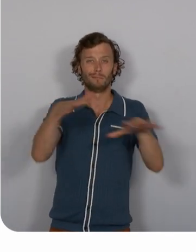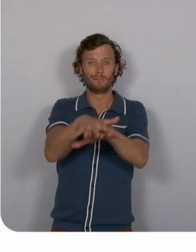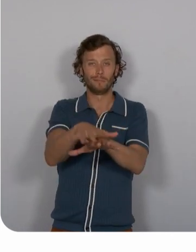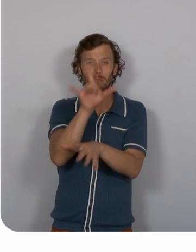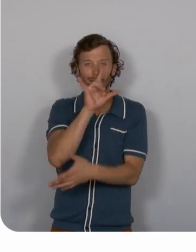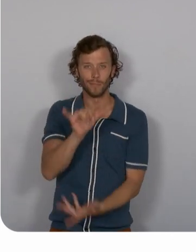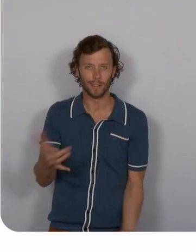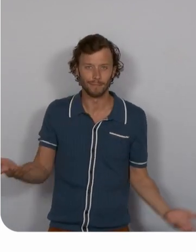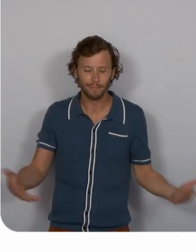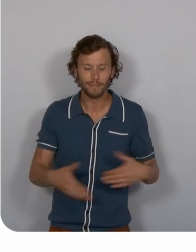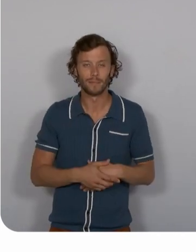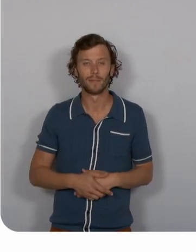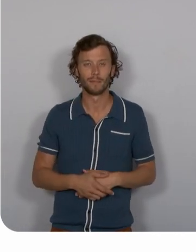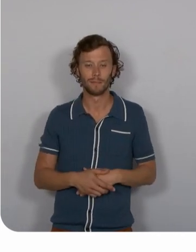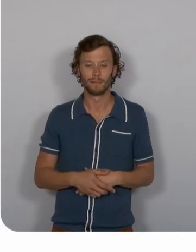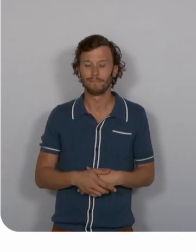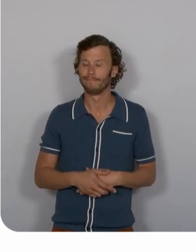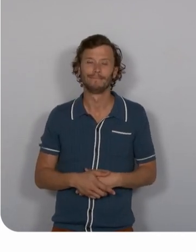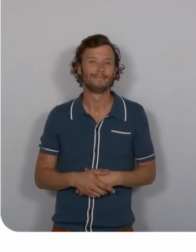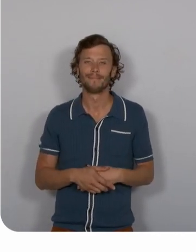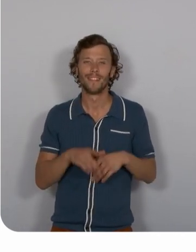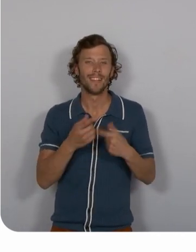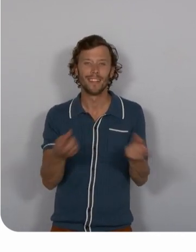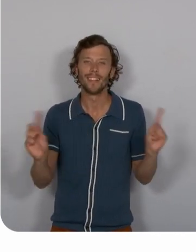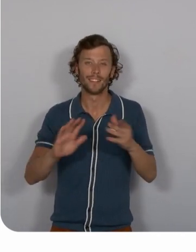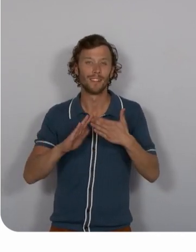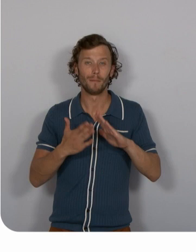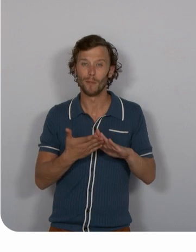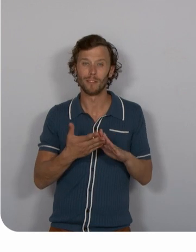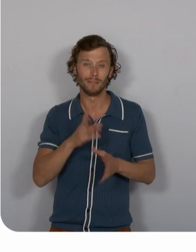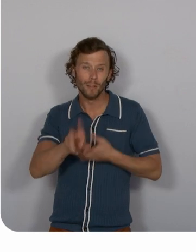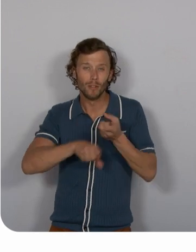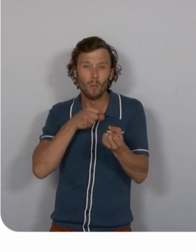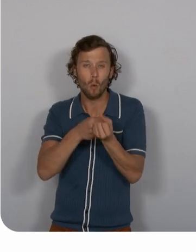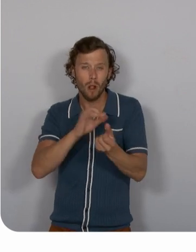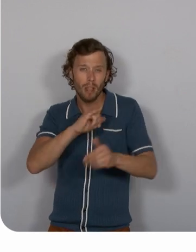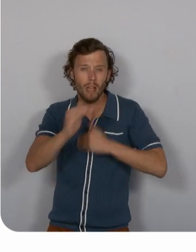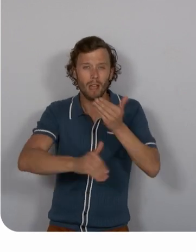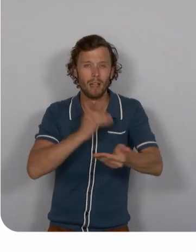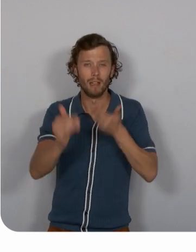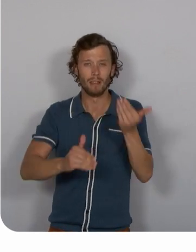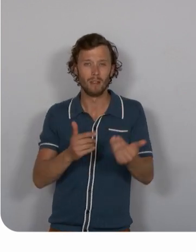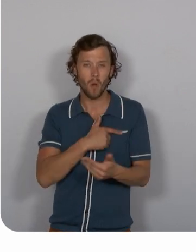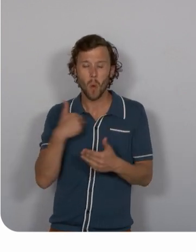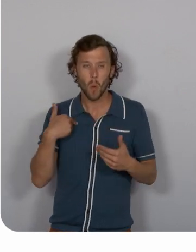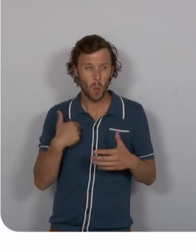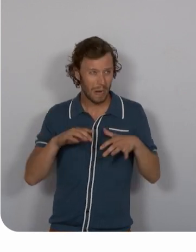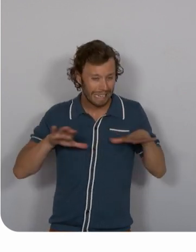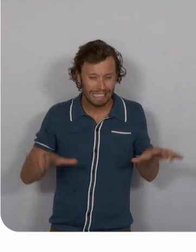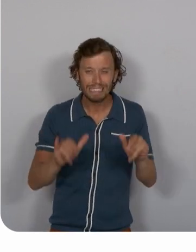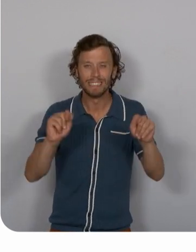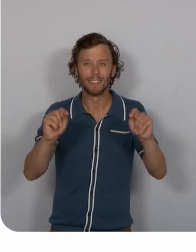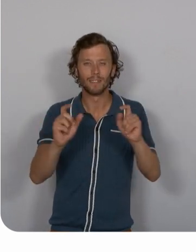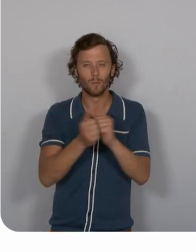this without the amazing community of developers who have redefined what's possible on